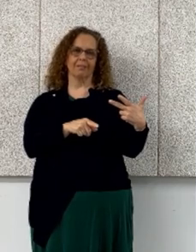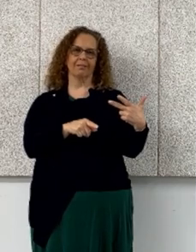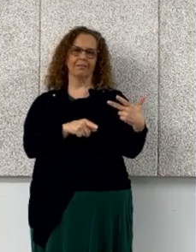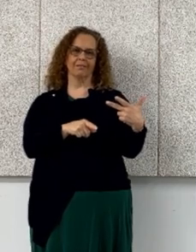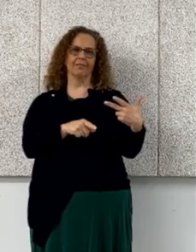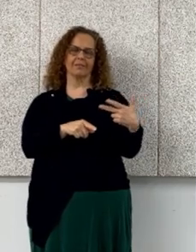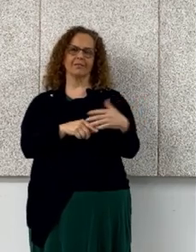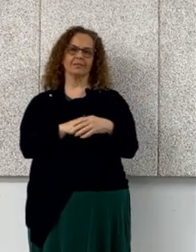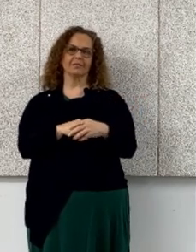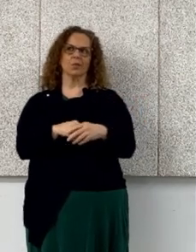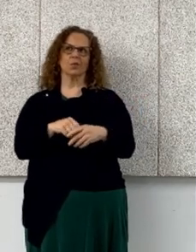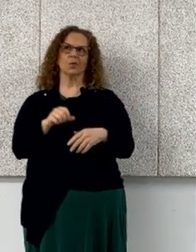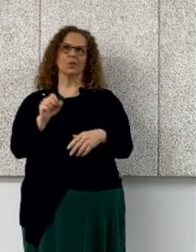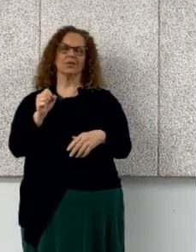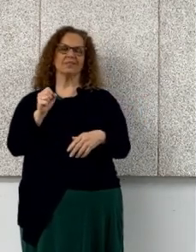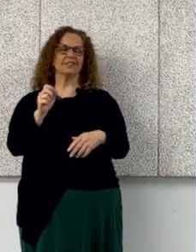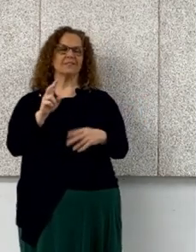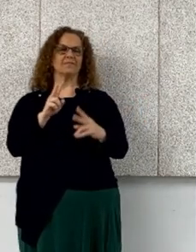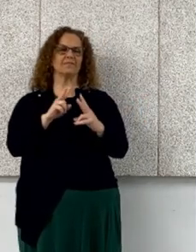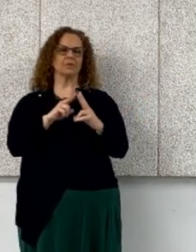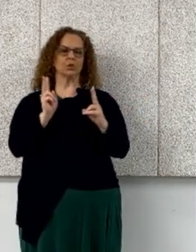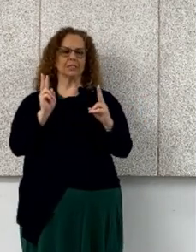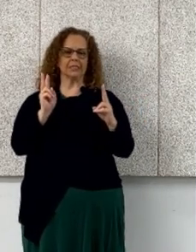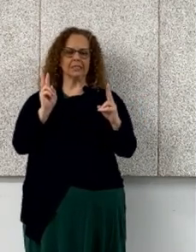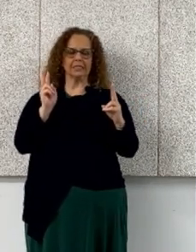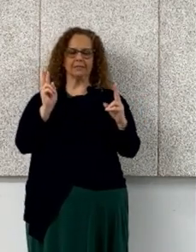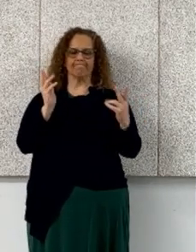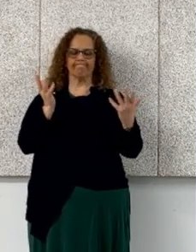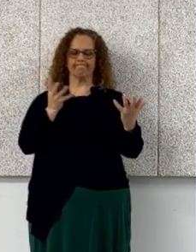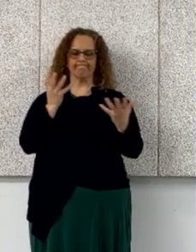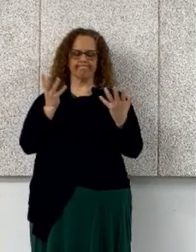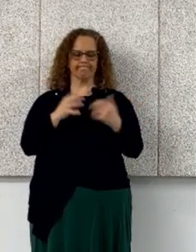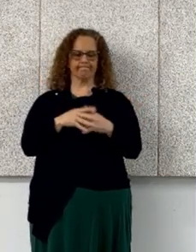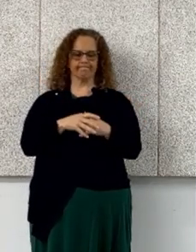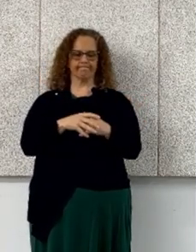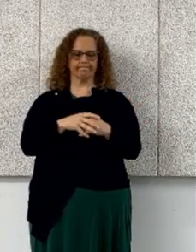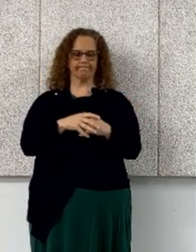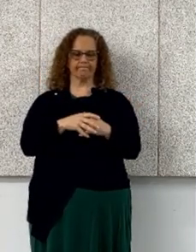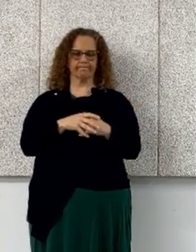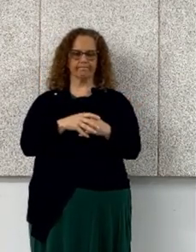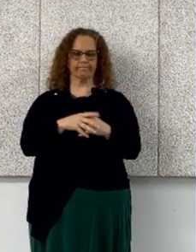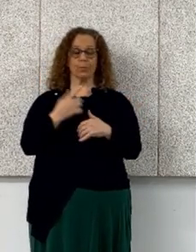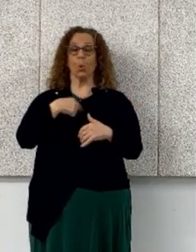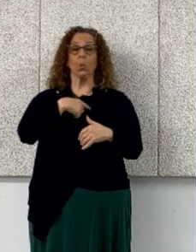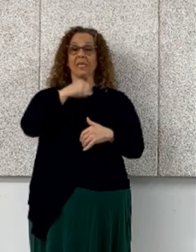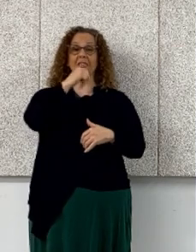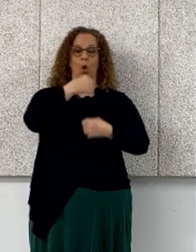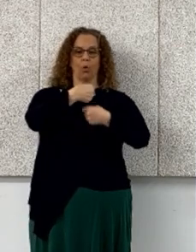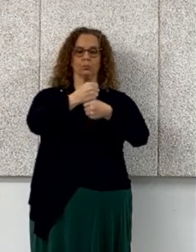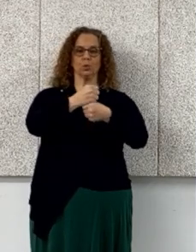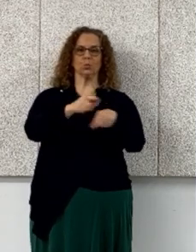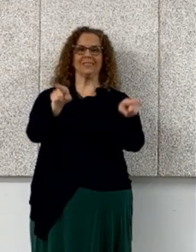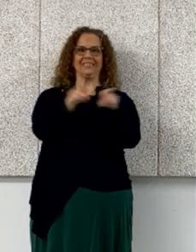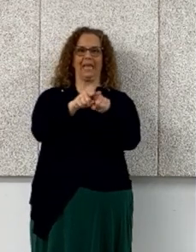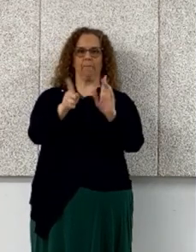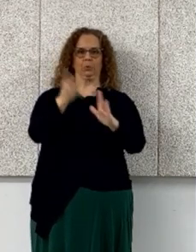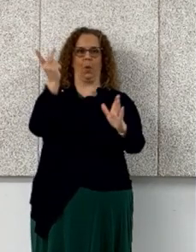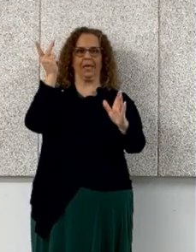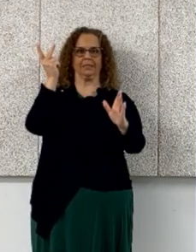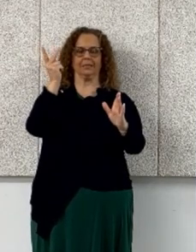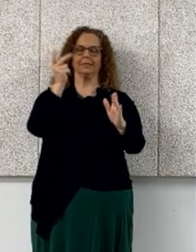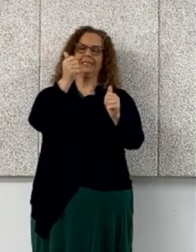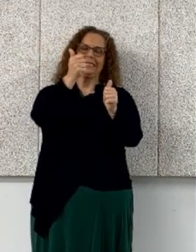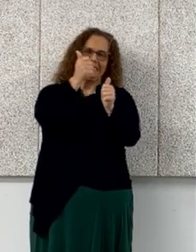So, yeah, it's very, because we don't make the same thing twice, every single thing we do is